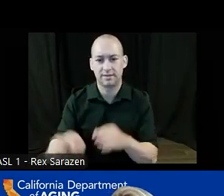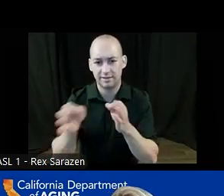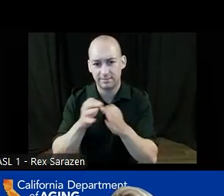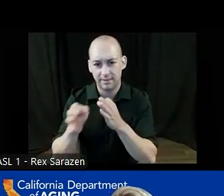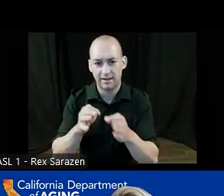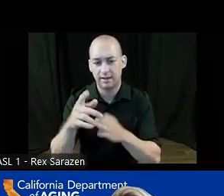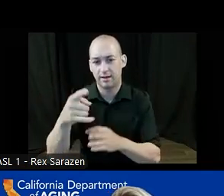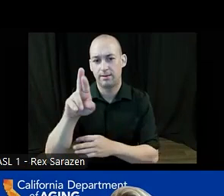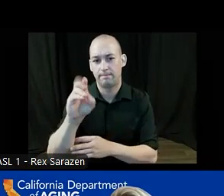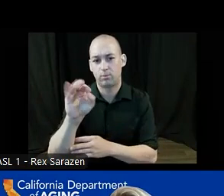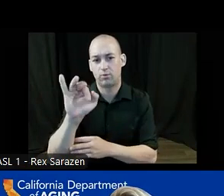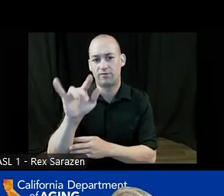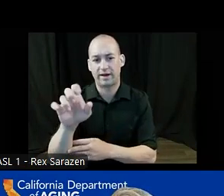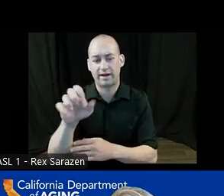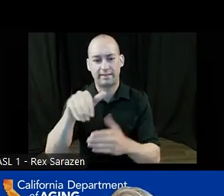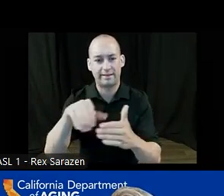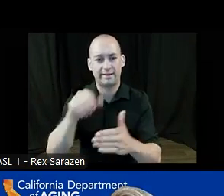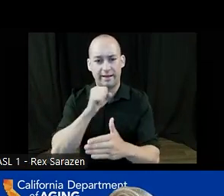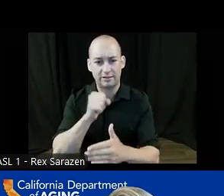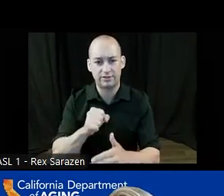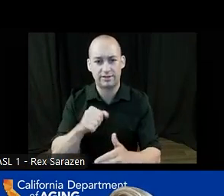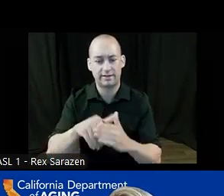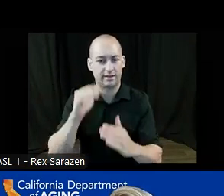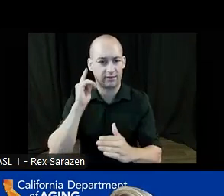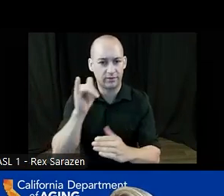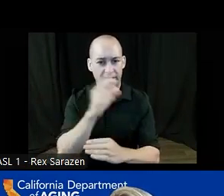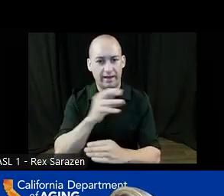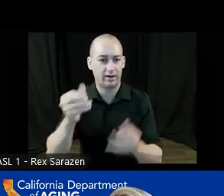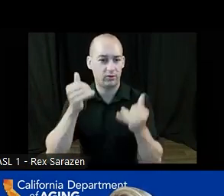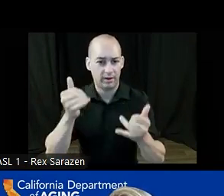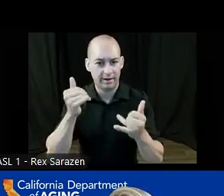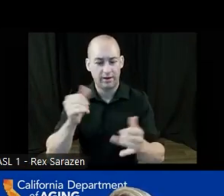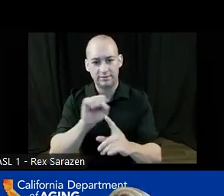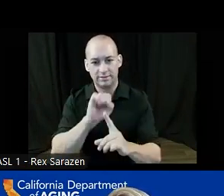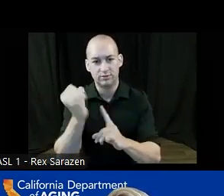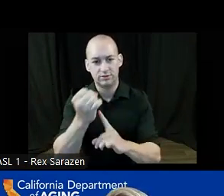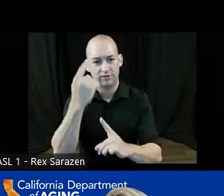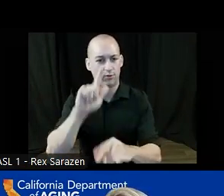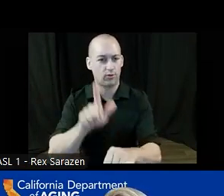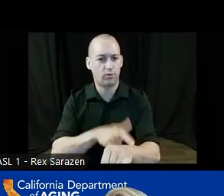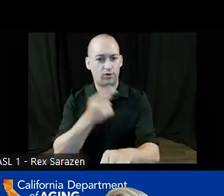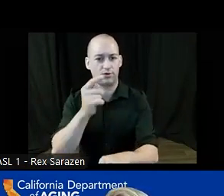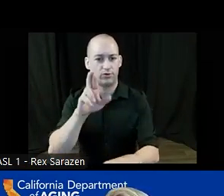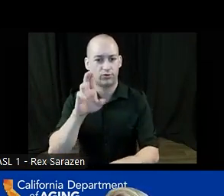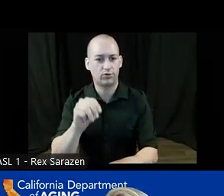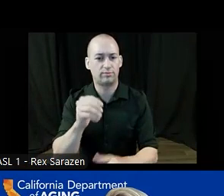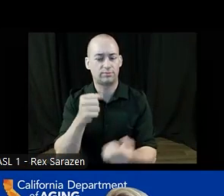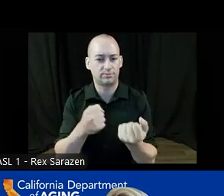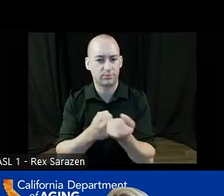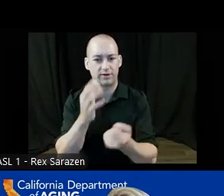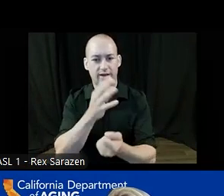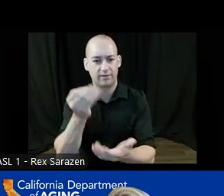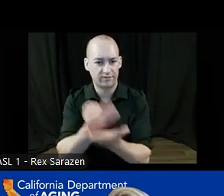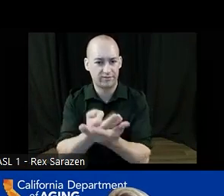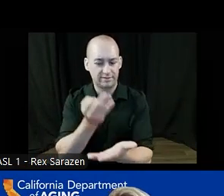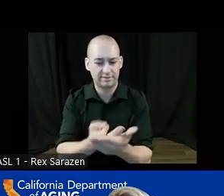in California, as well as the current state of long-term services and supports financing. And at that point, we're going to hear from Dr.